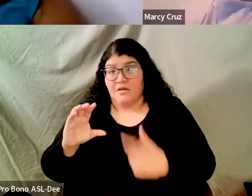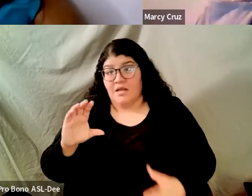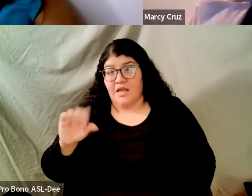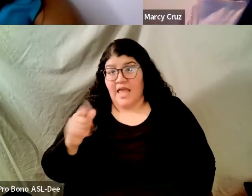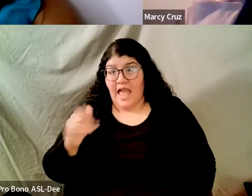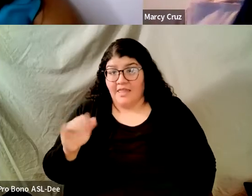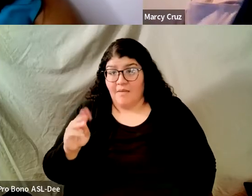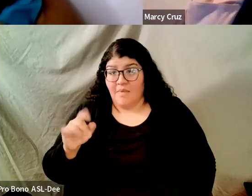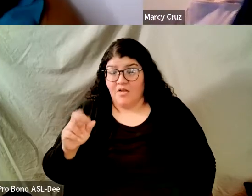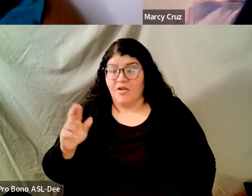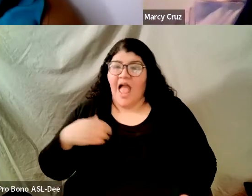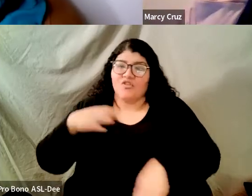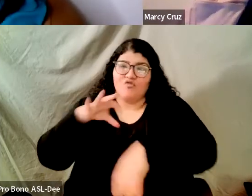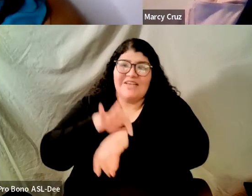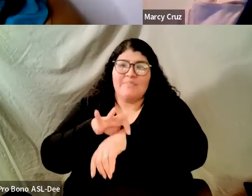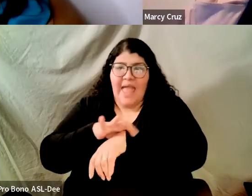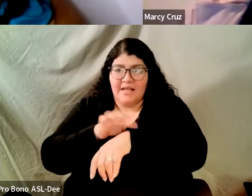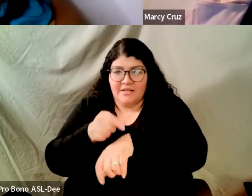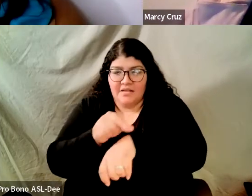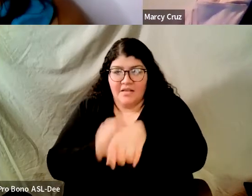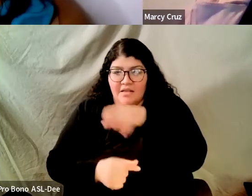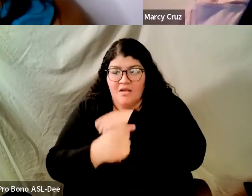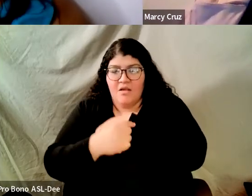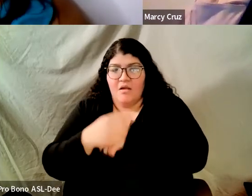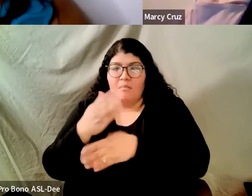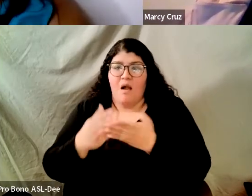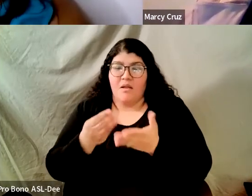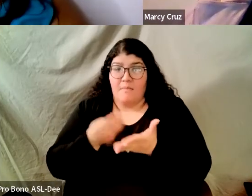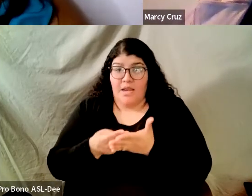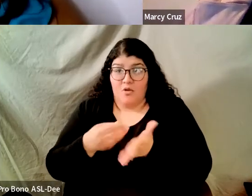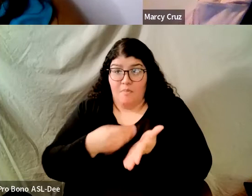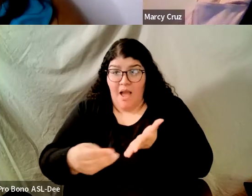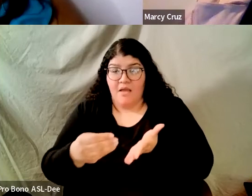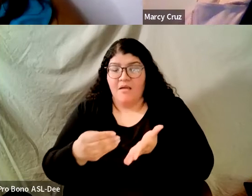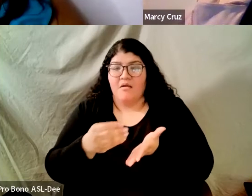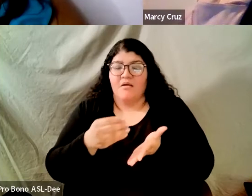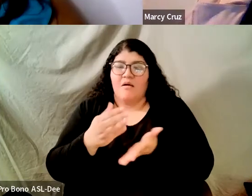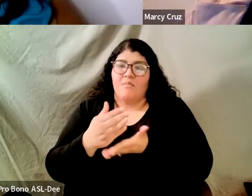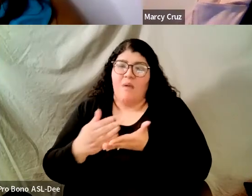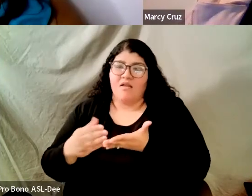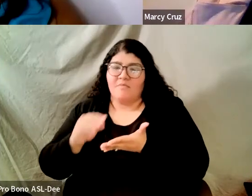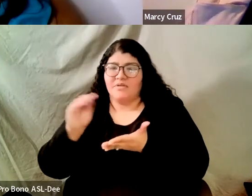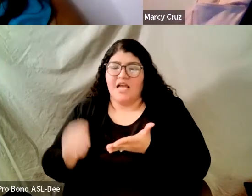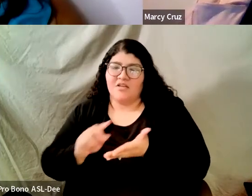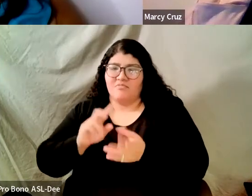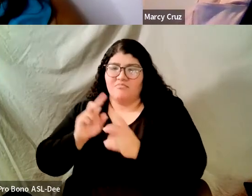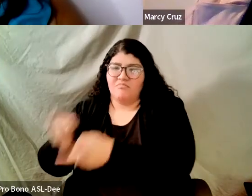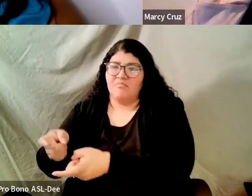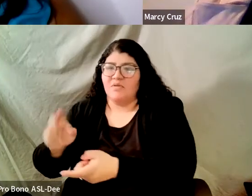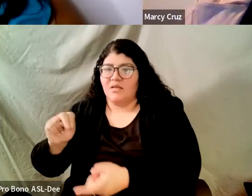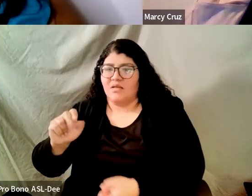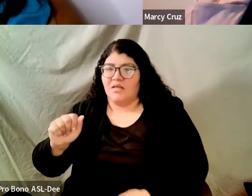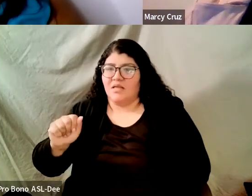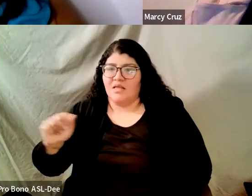Body wristbands that actually a portion of the proceeds went to NAAFA when I was doing that project back in the day. But, you know,